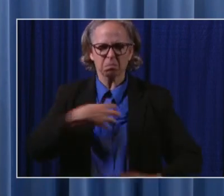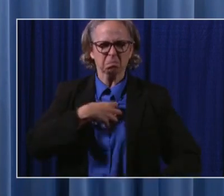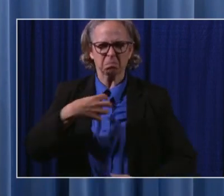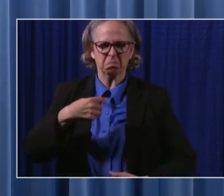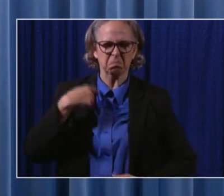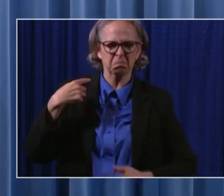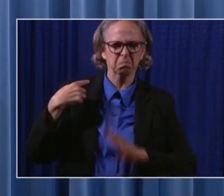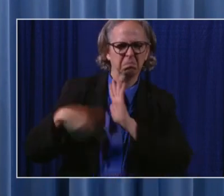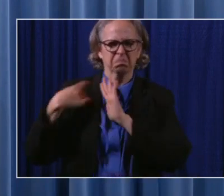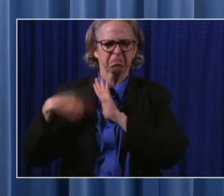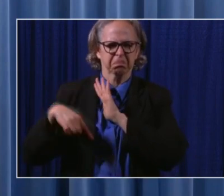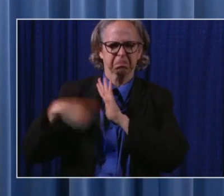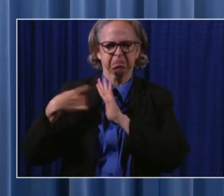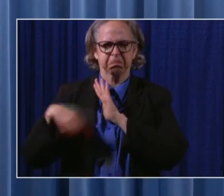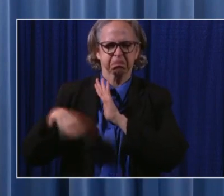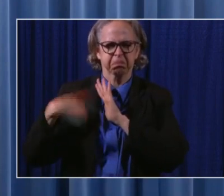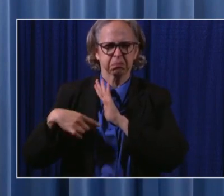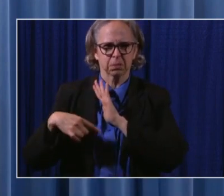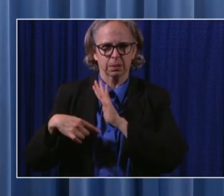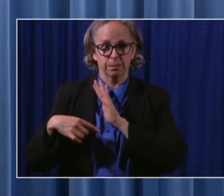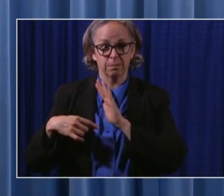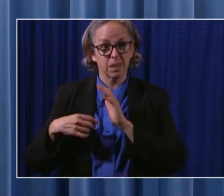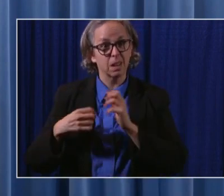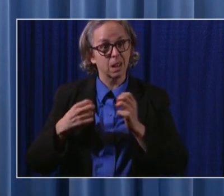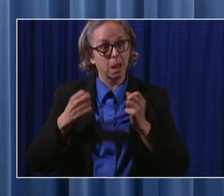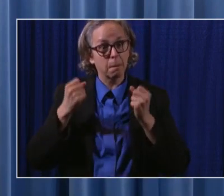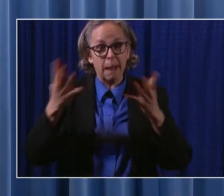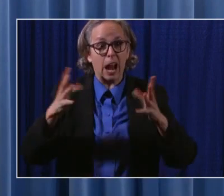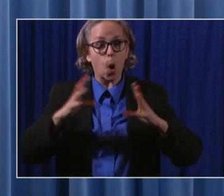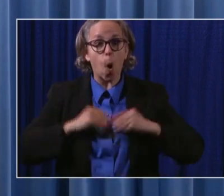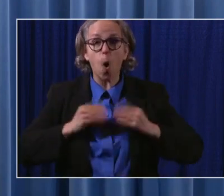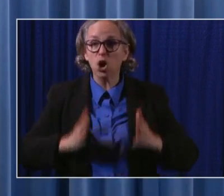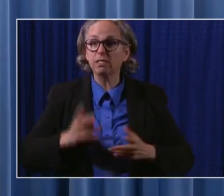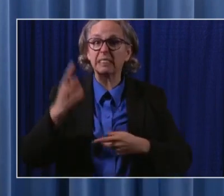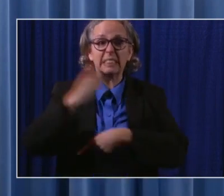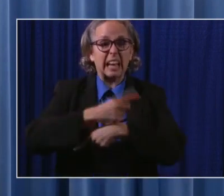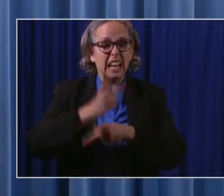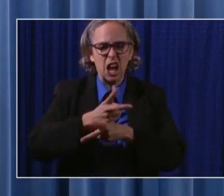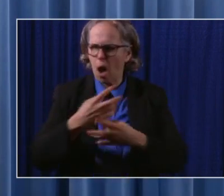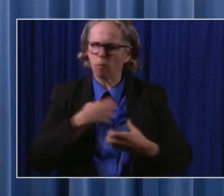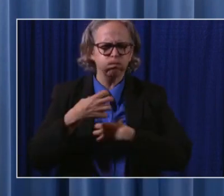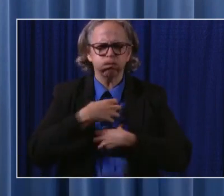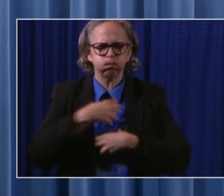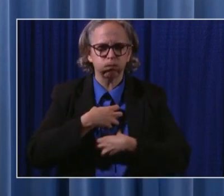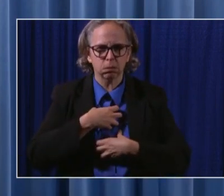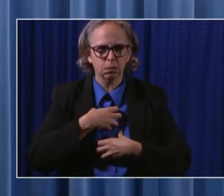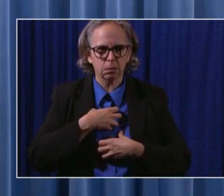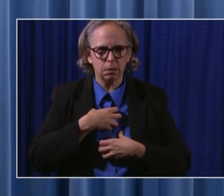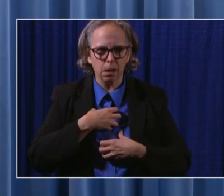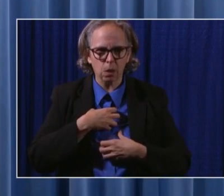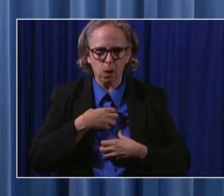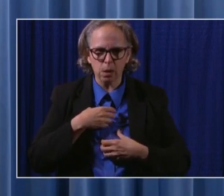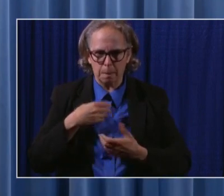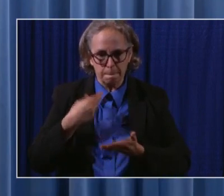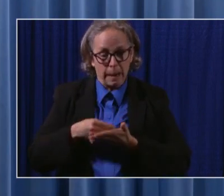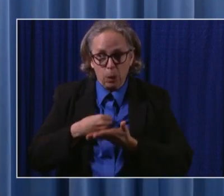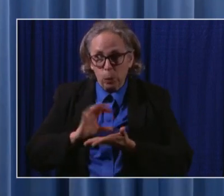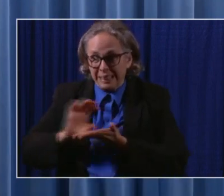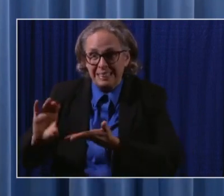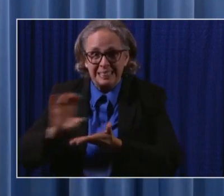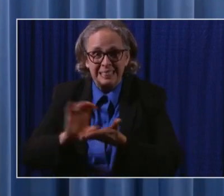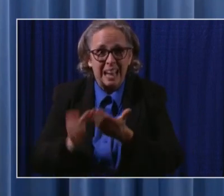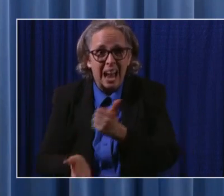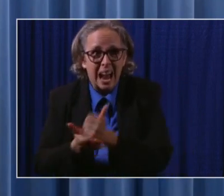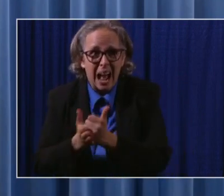Certainly a lot of the child care providers were upset. We did subsidize some of them. We subsidized anybody that was doing that and anybody that was following